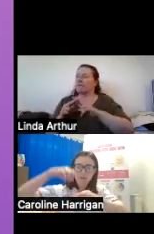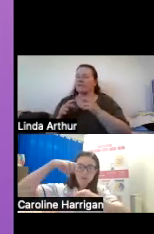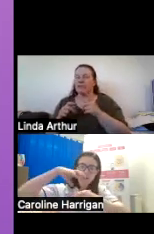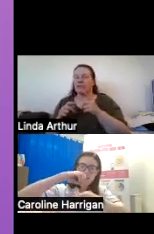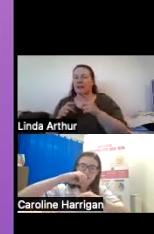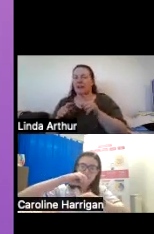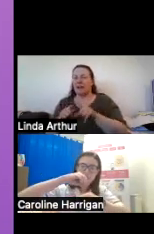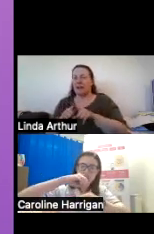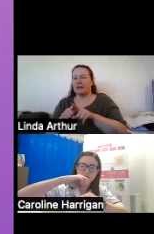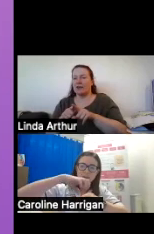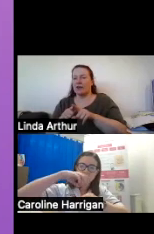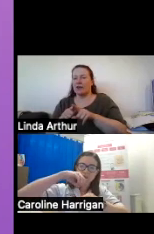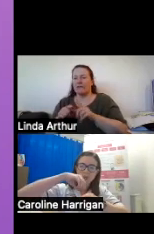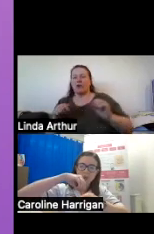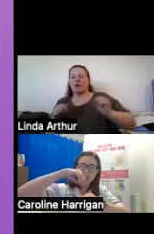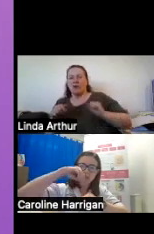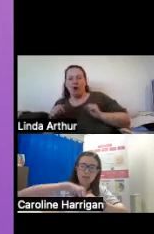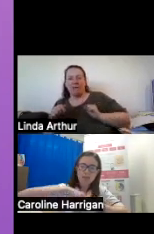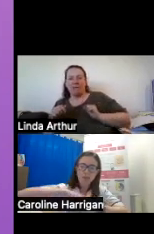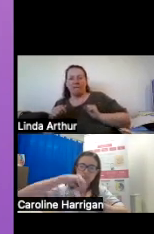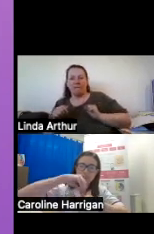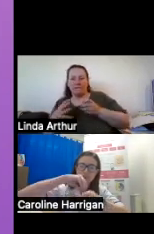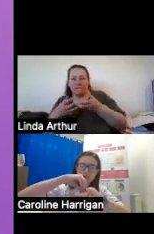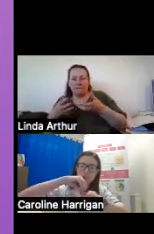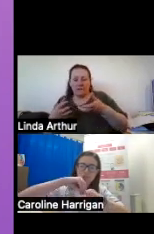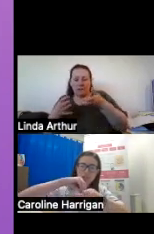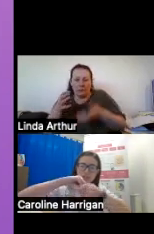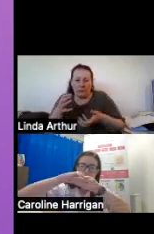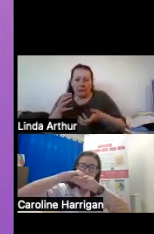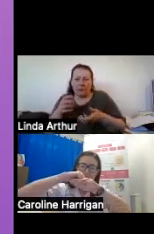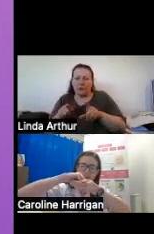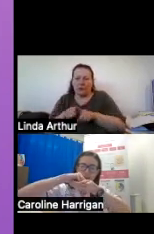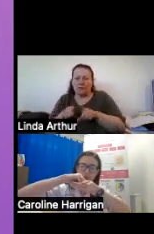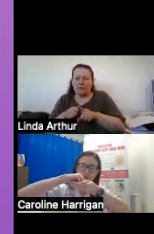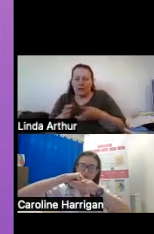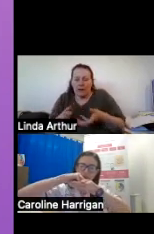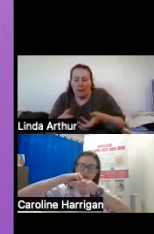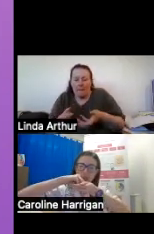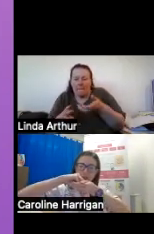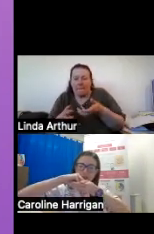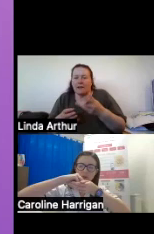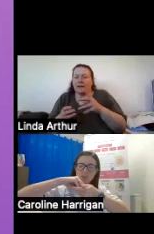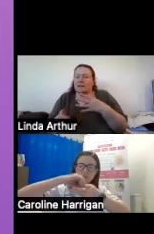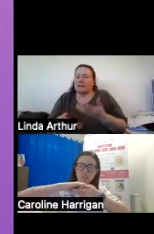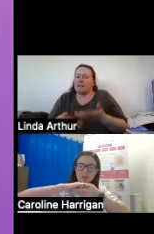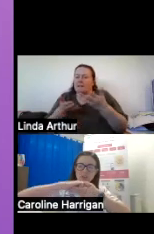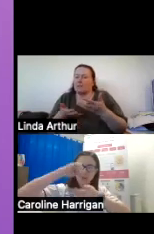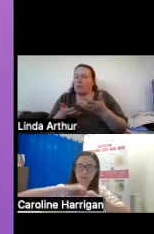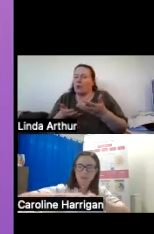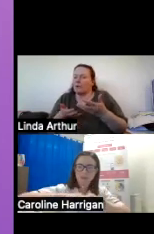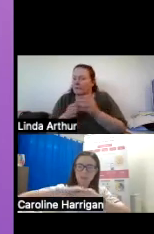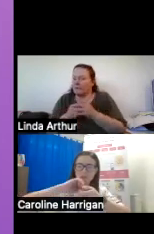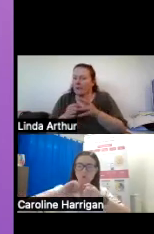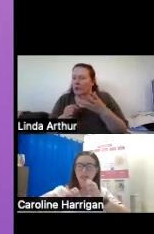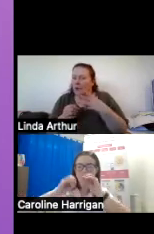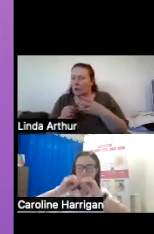underneath. And then if you're coughing or if there's a prolapse, it's like bouncing down. So you're trying to give that good support to keep you up there so that it doesn't